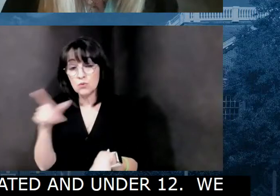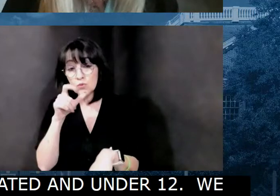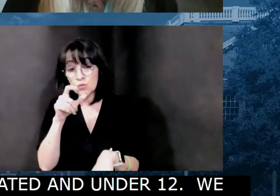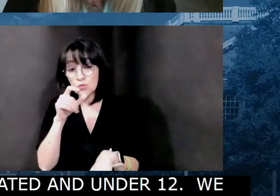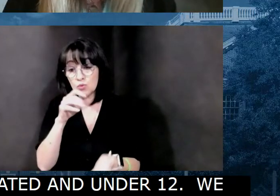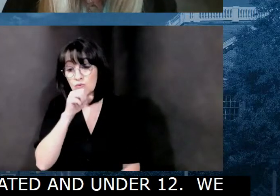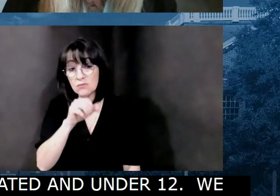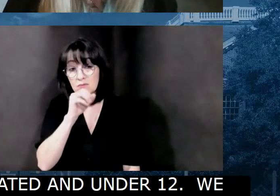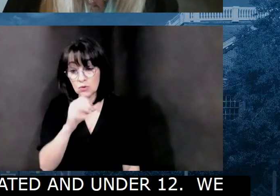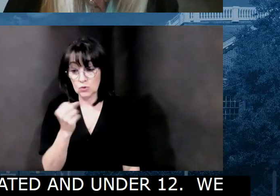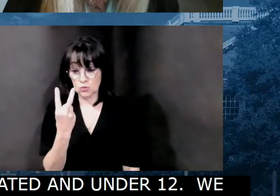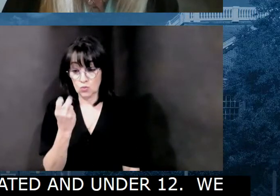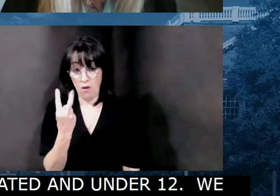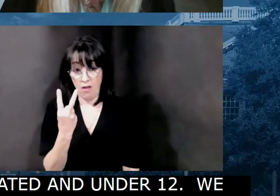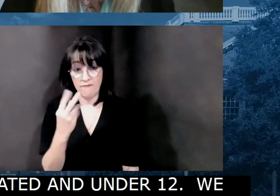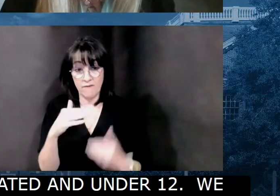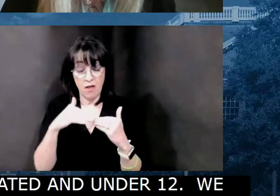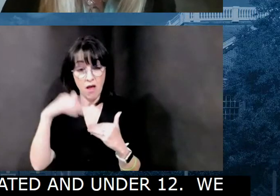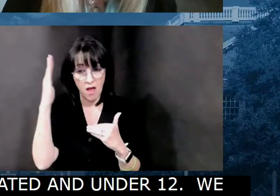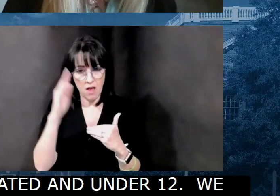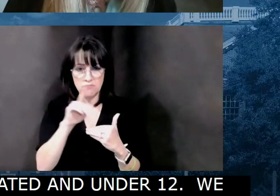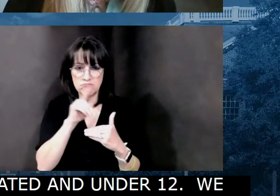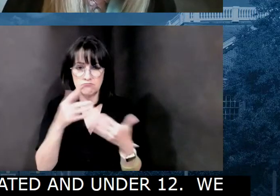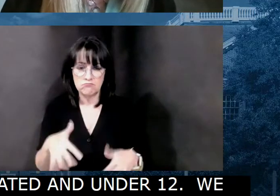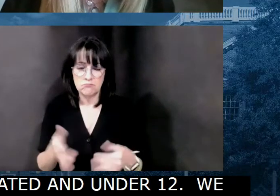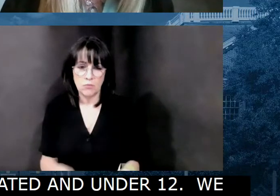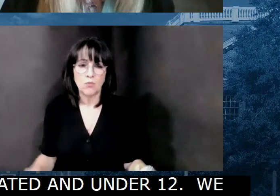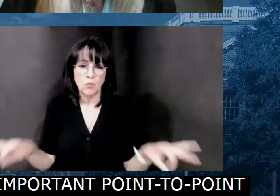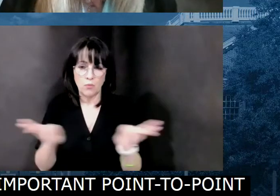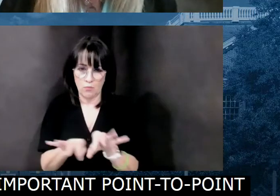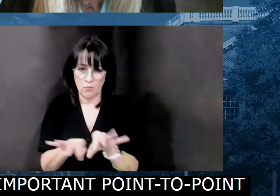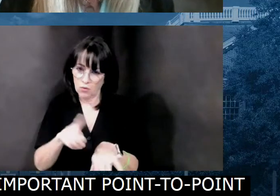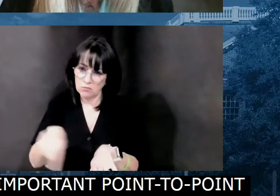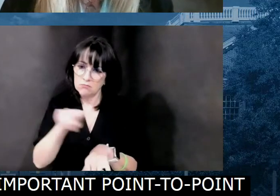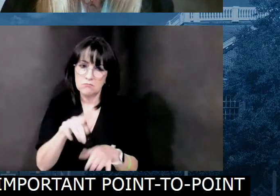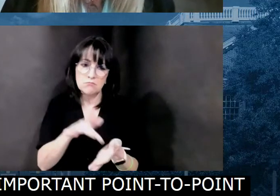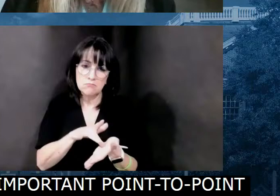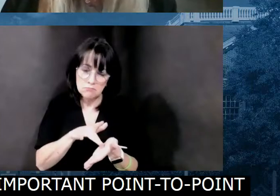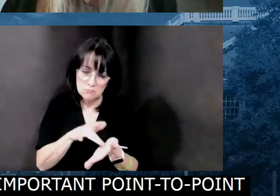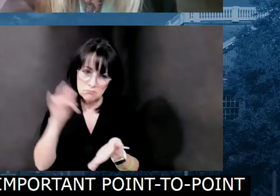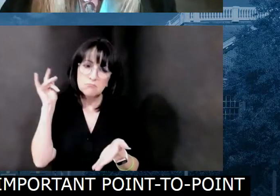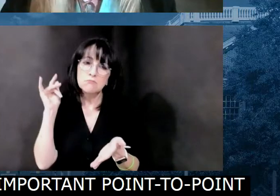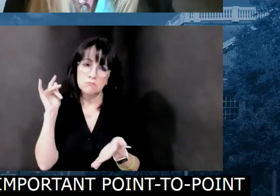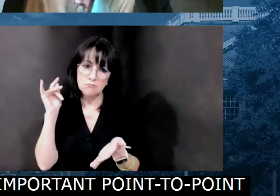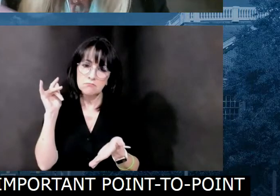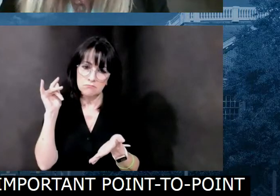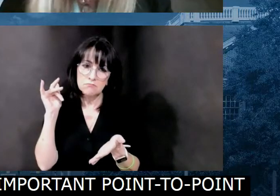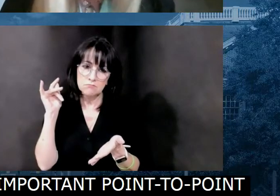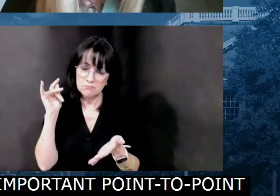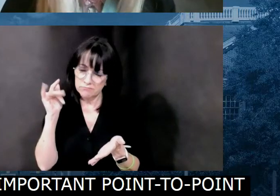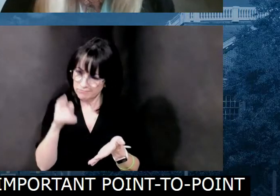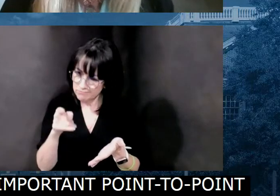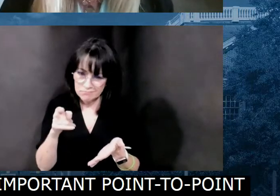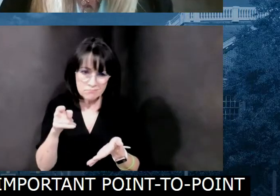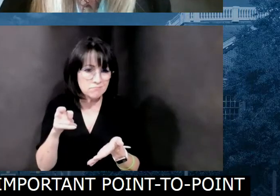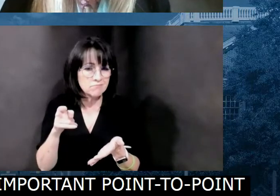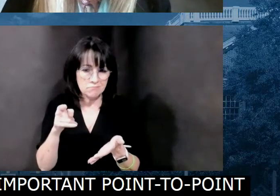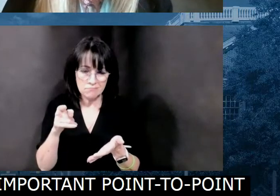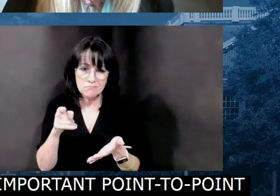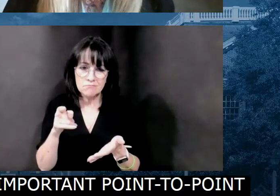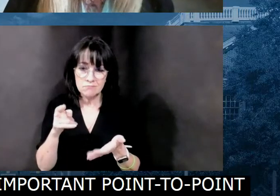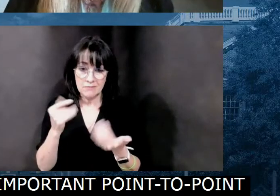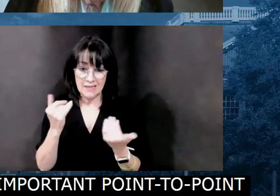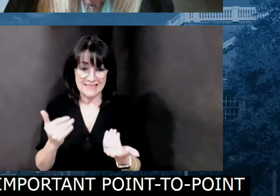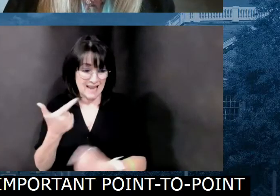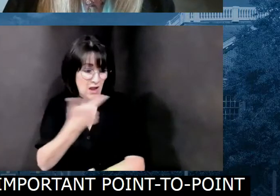older, it is really, really important that they take advantage of that the vaccine is so accessible right